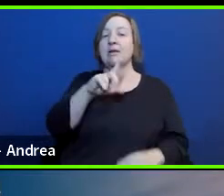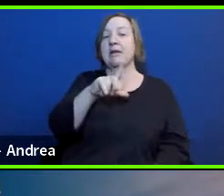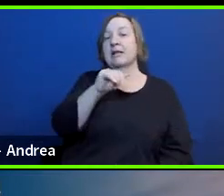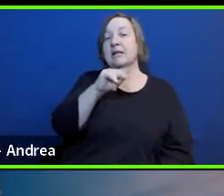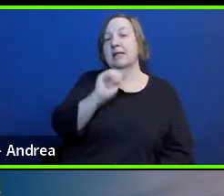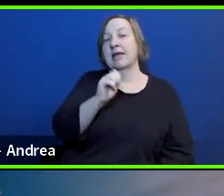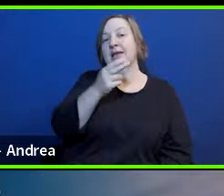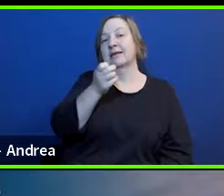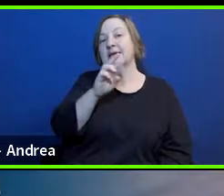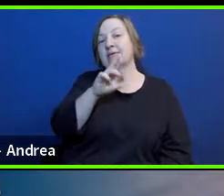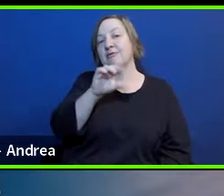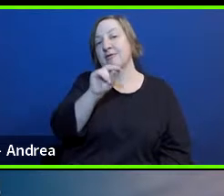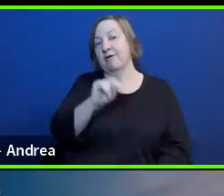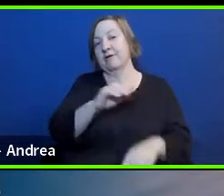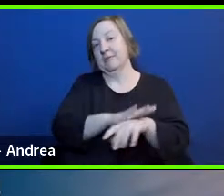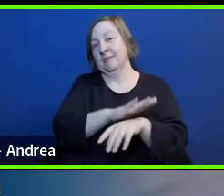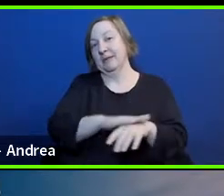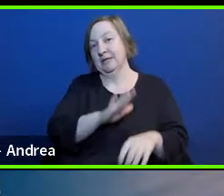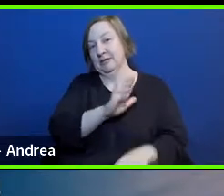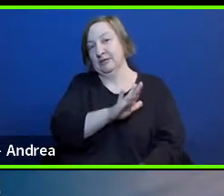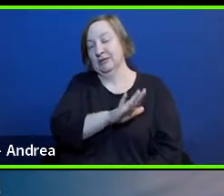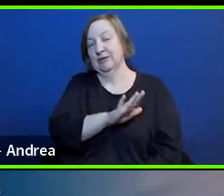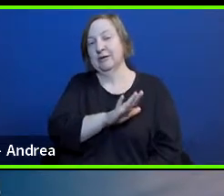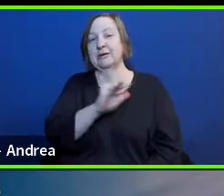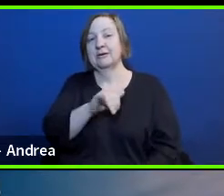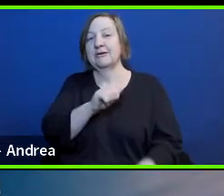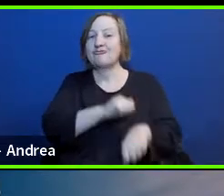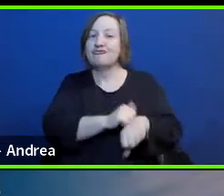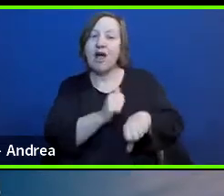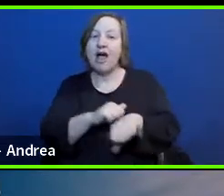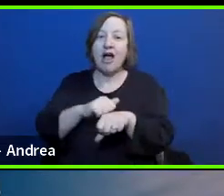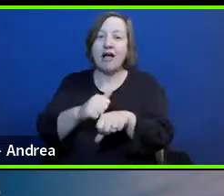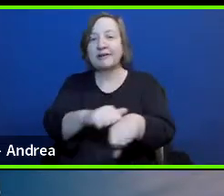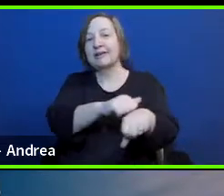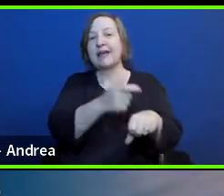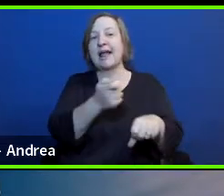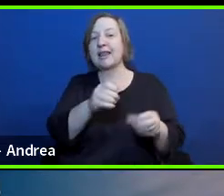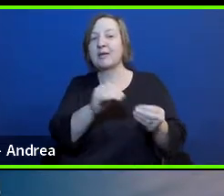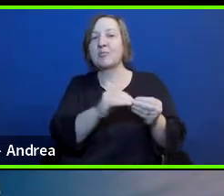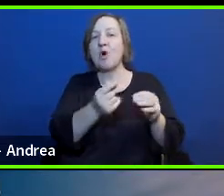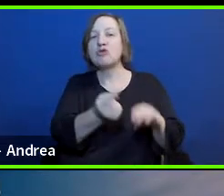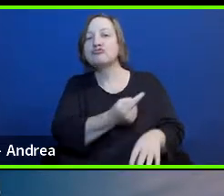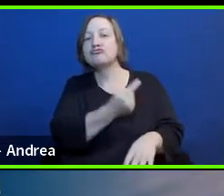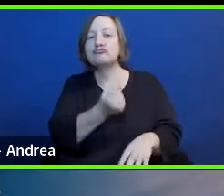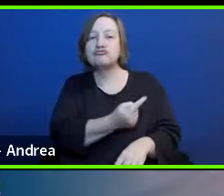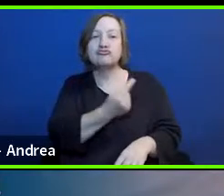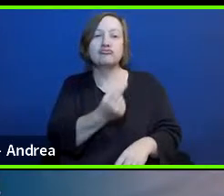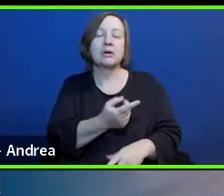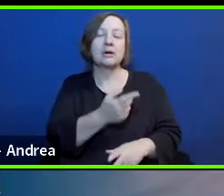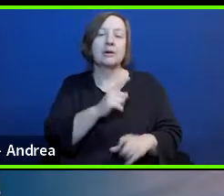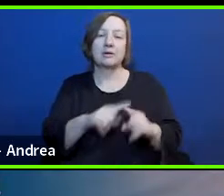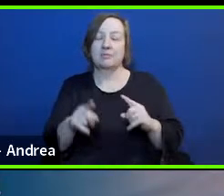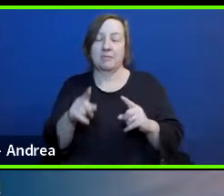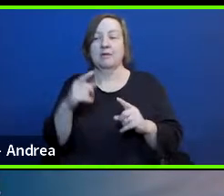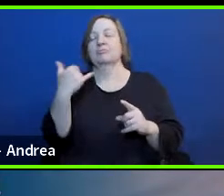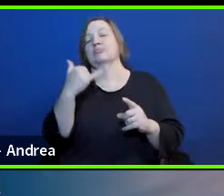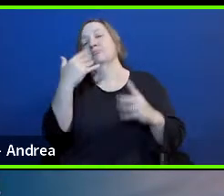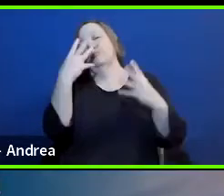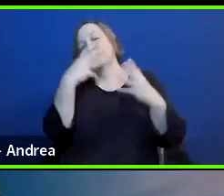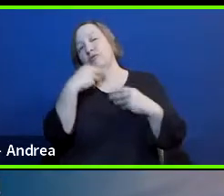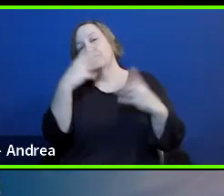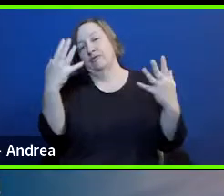which are actually rocky, a little more isolated, but they are absolutely